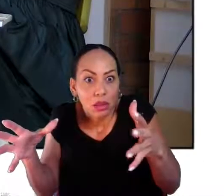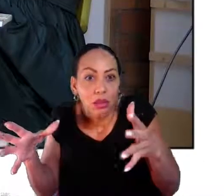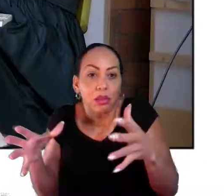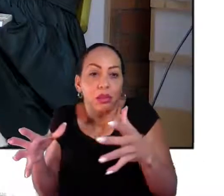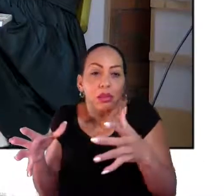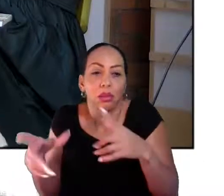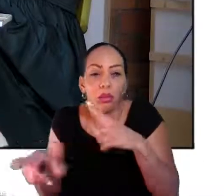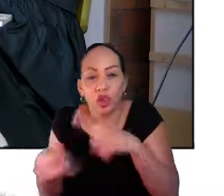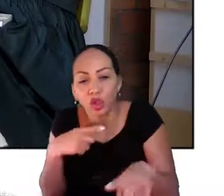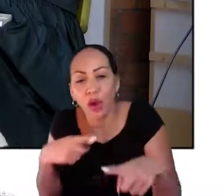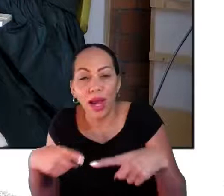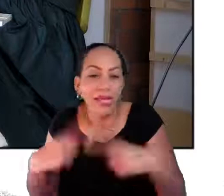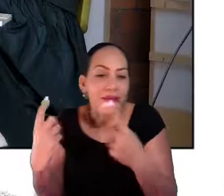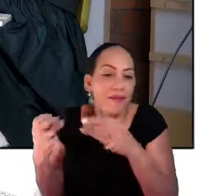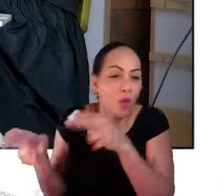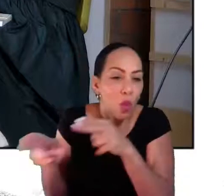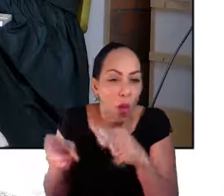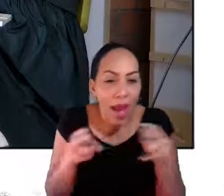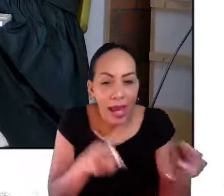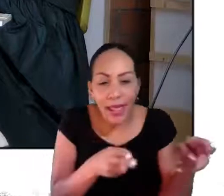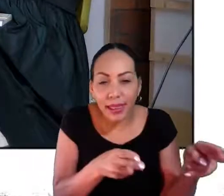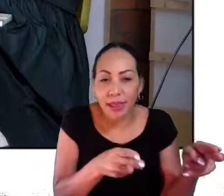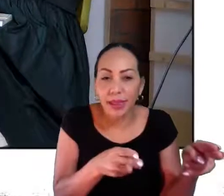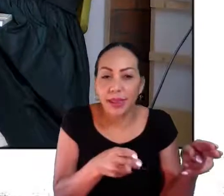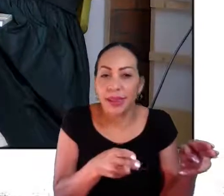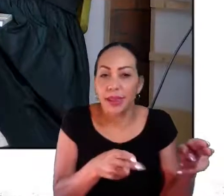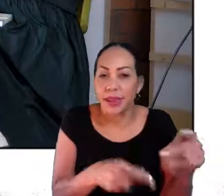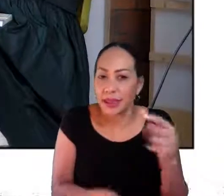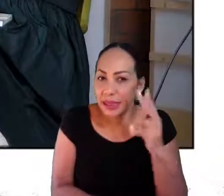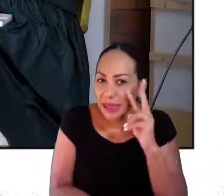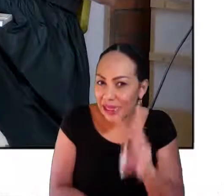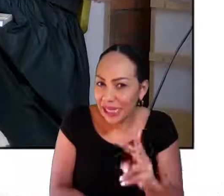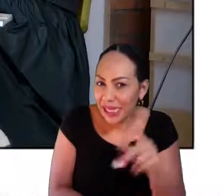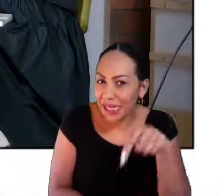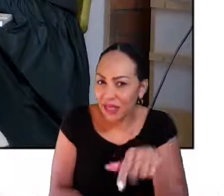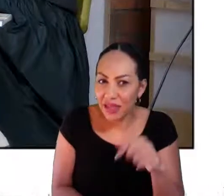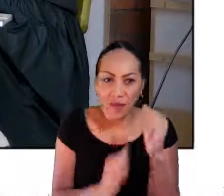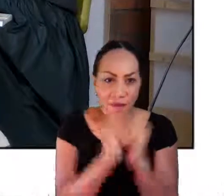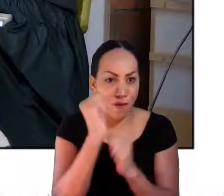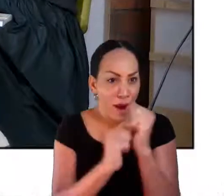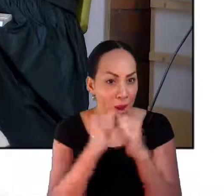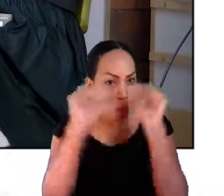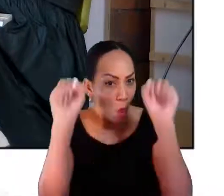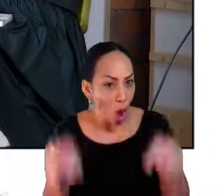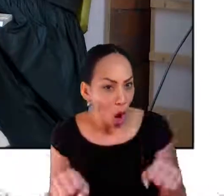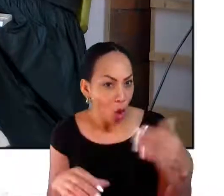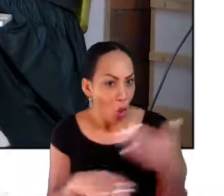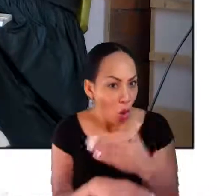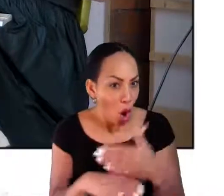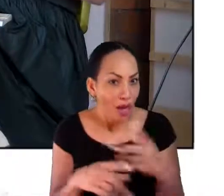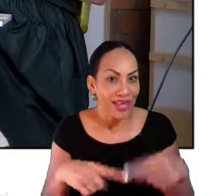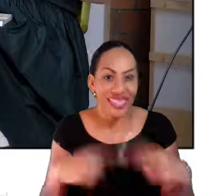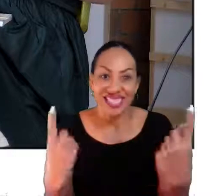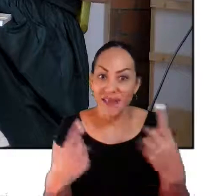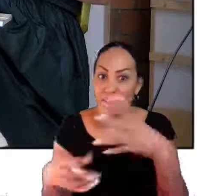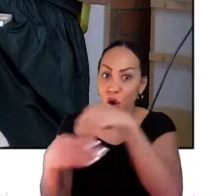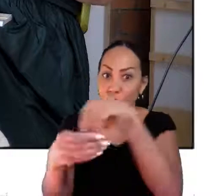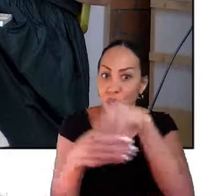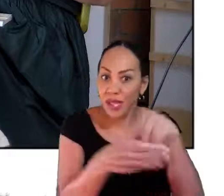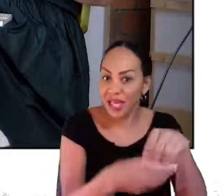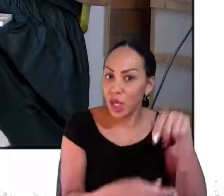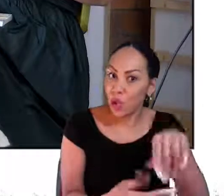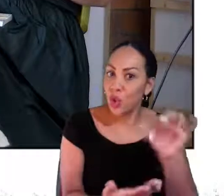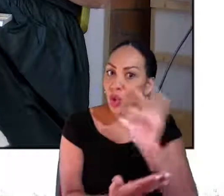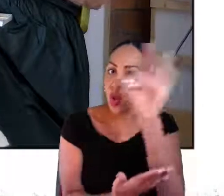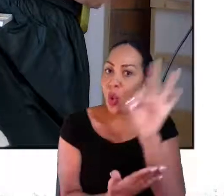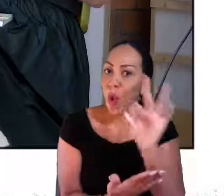of getting it out there just to see, does it work in these different contexts? Well, do these questions work for people? Yeah, and do the questions